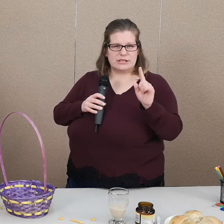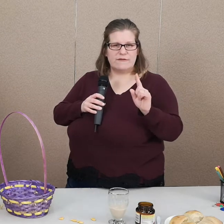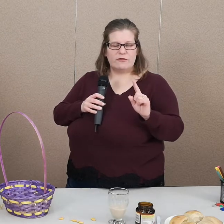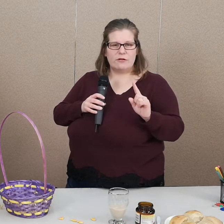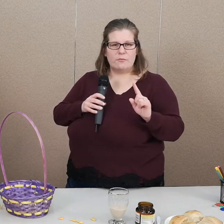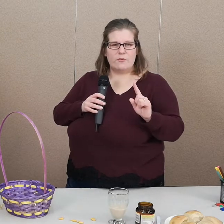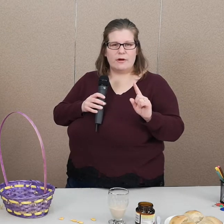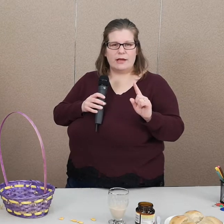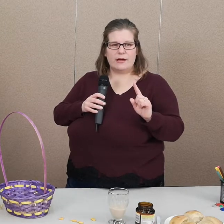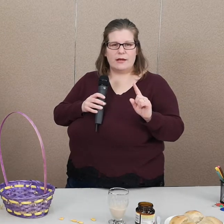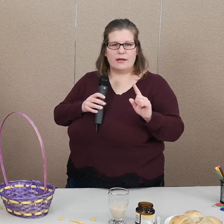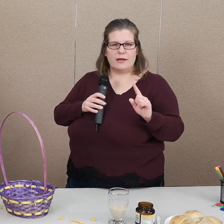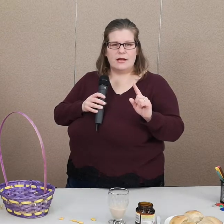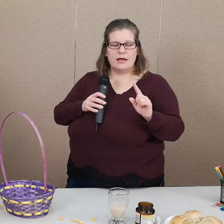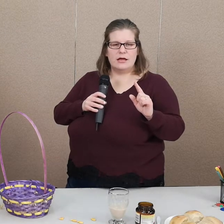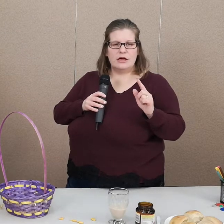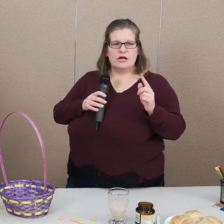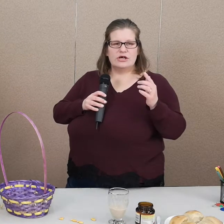5 loaves and 2 fish was just enough for a little boy.